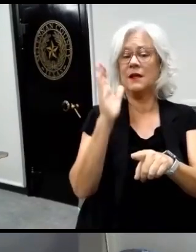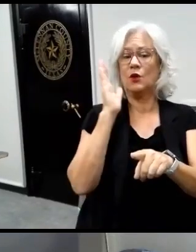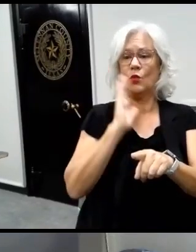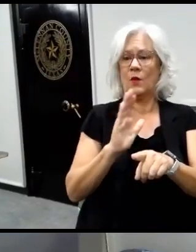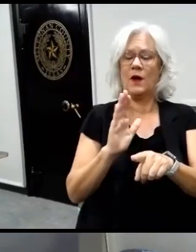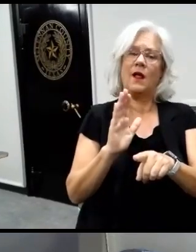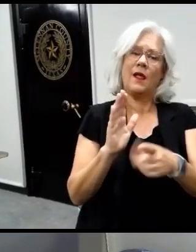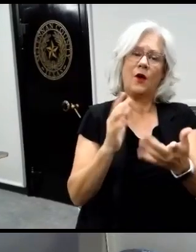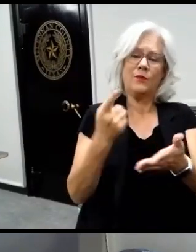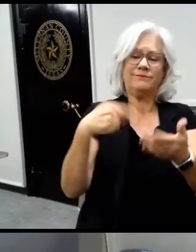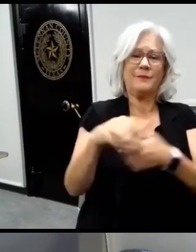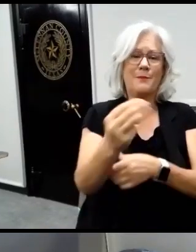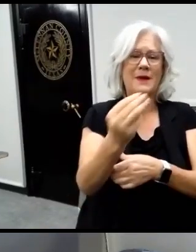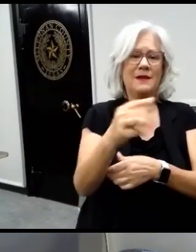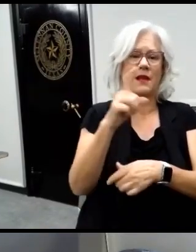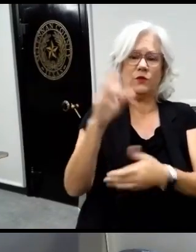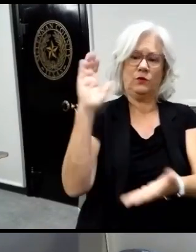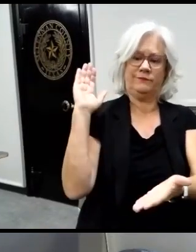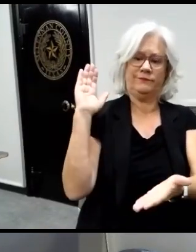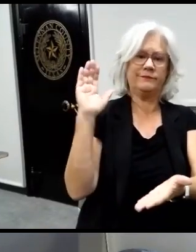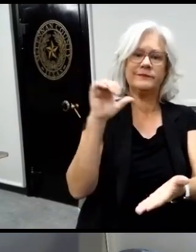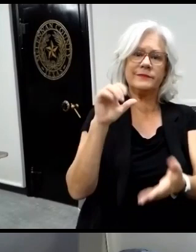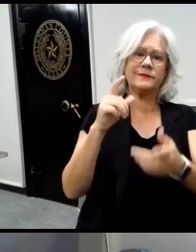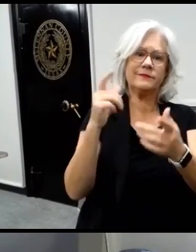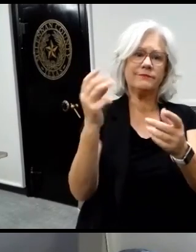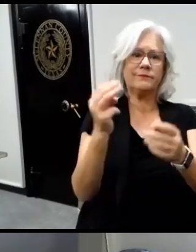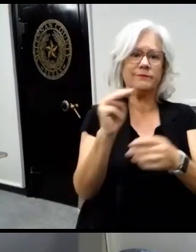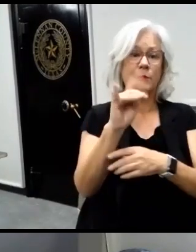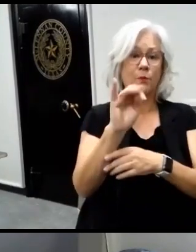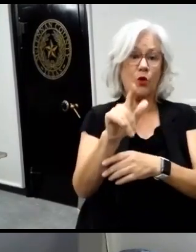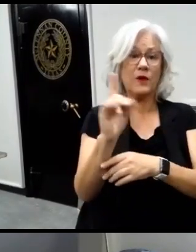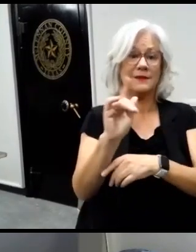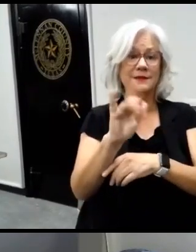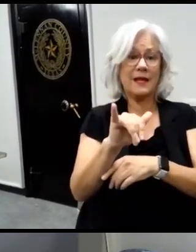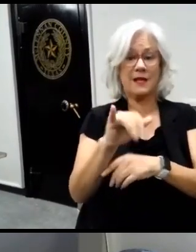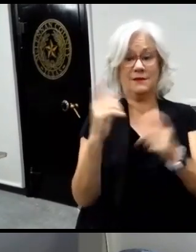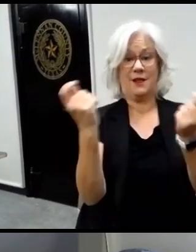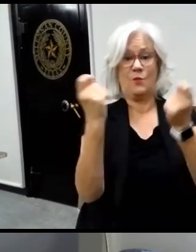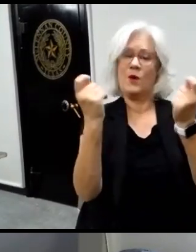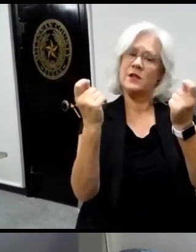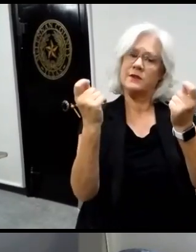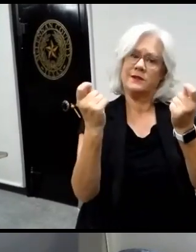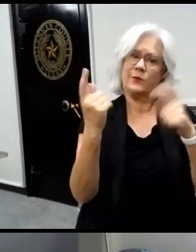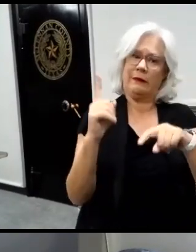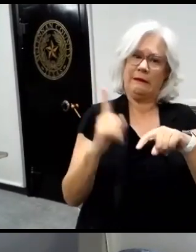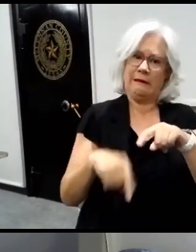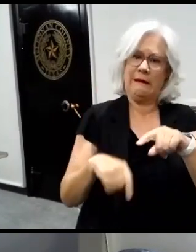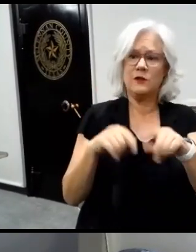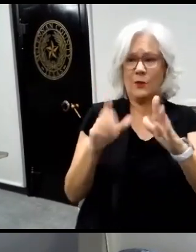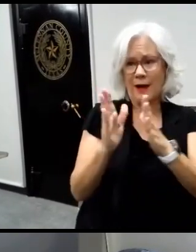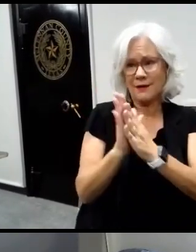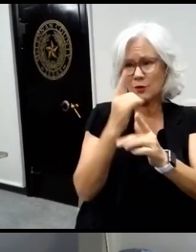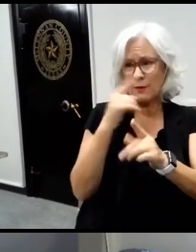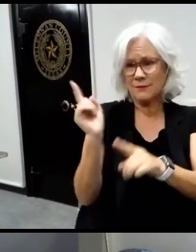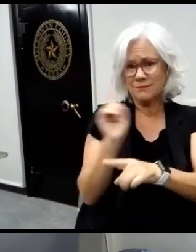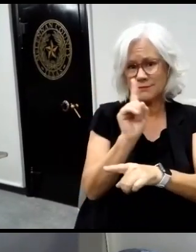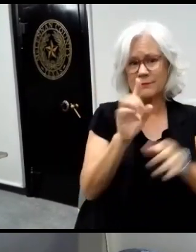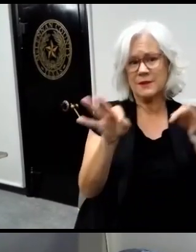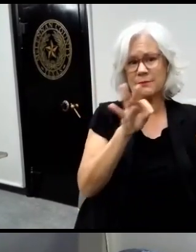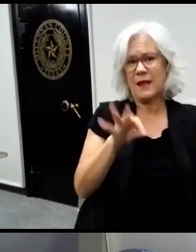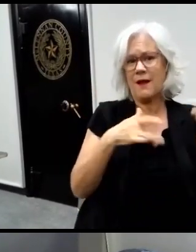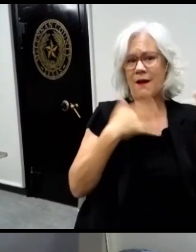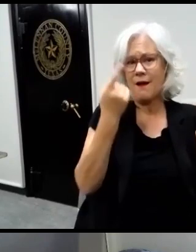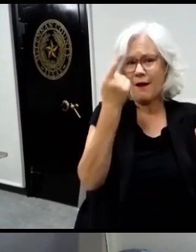have next Monday for Memorial Day, I asked that he come and just give a few words on behalf of